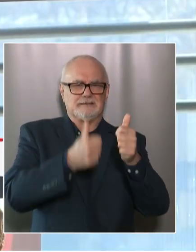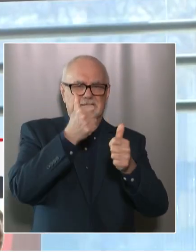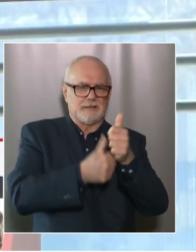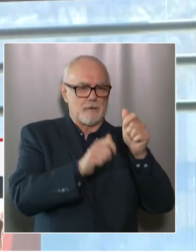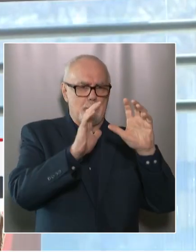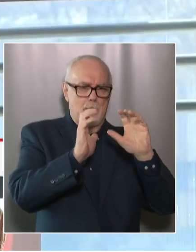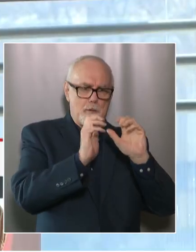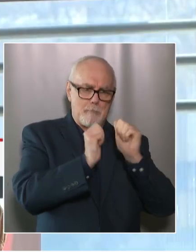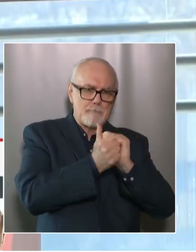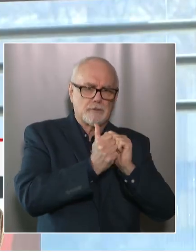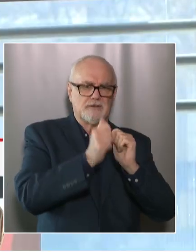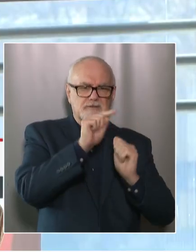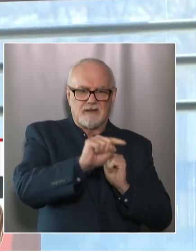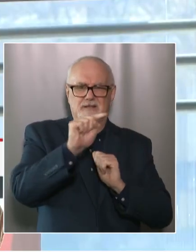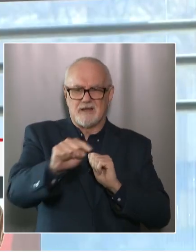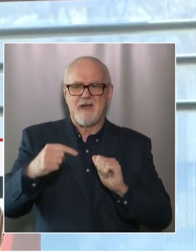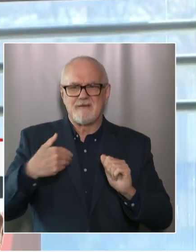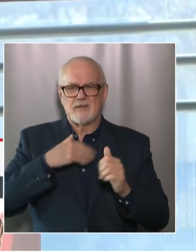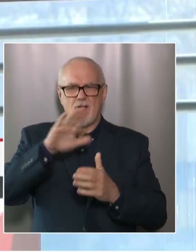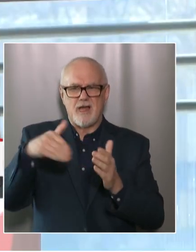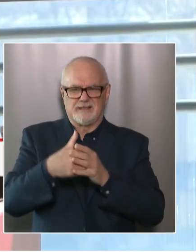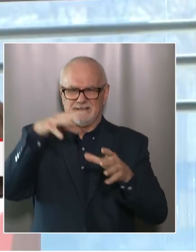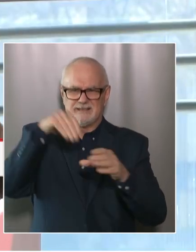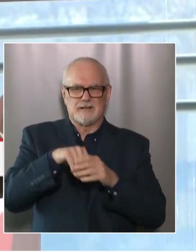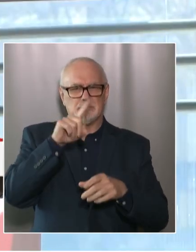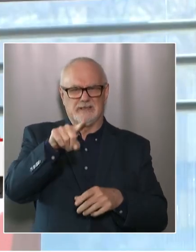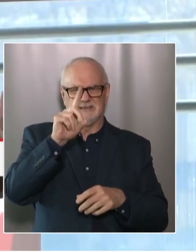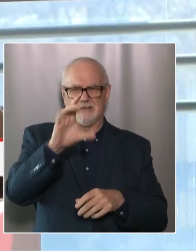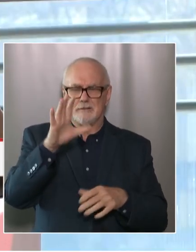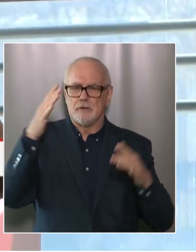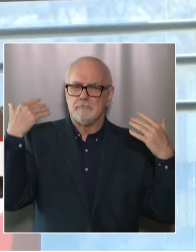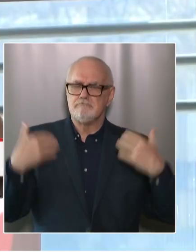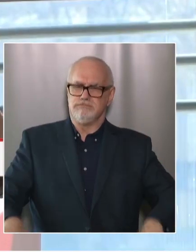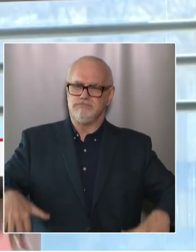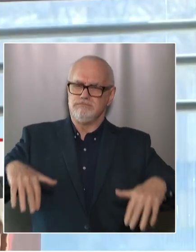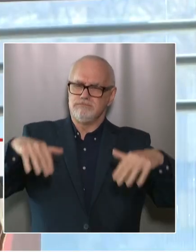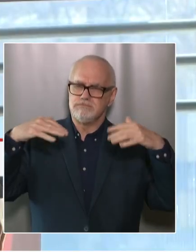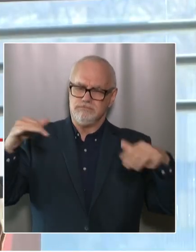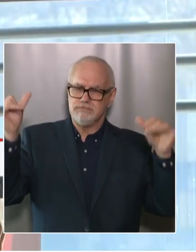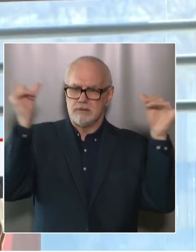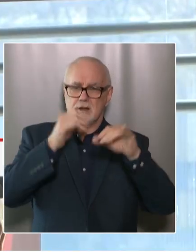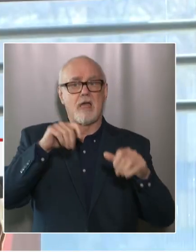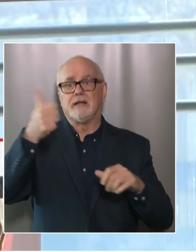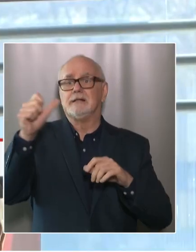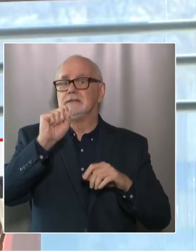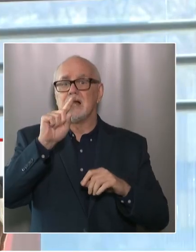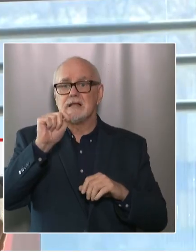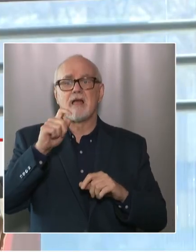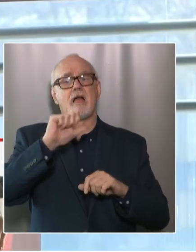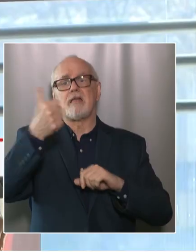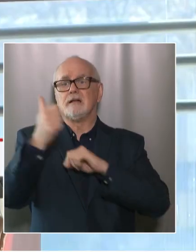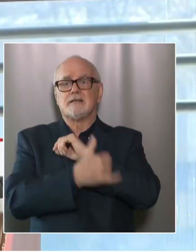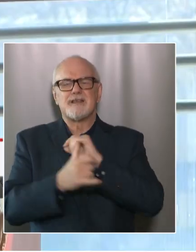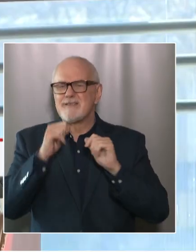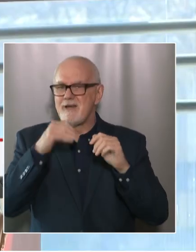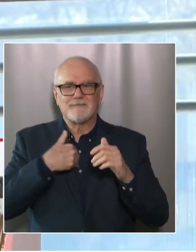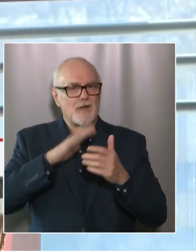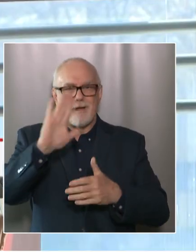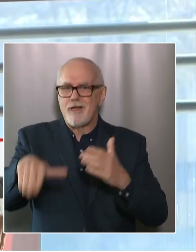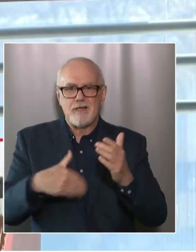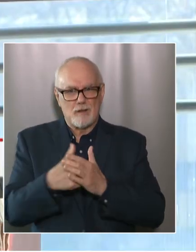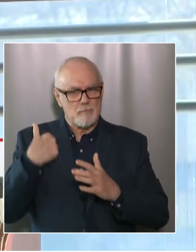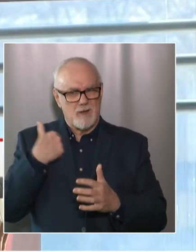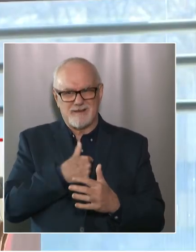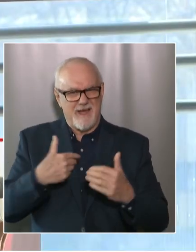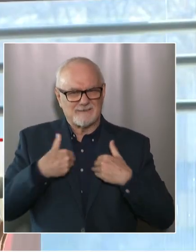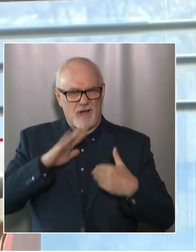have all of their sports teams. And so I think when you, as a global city, we want to be able